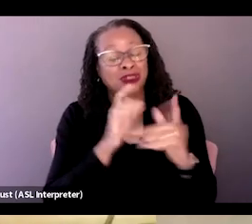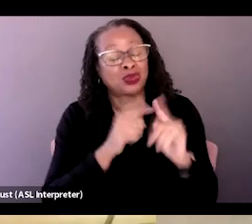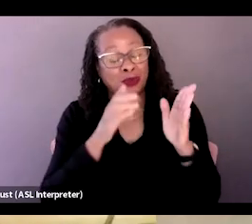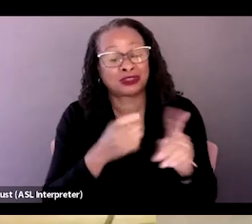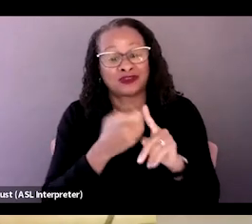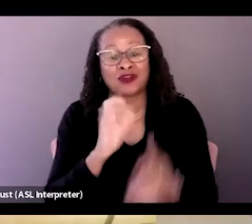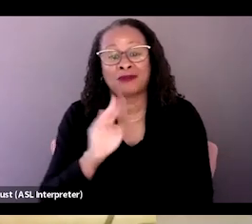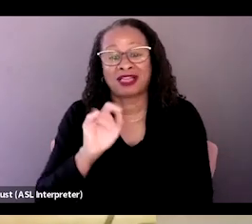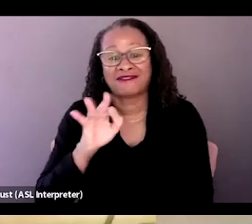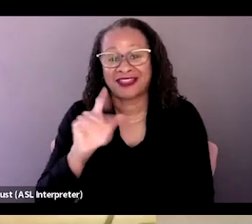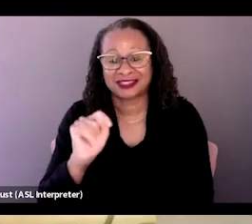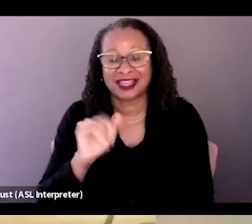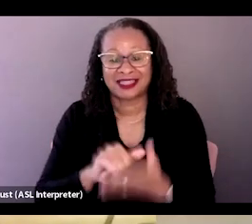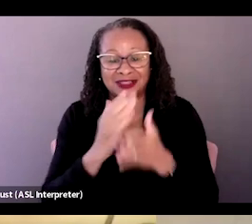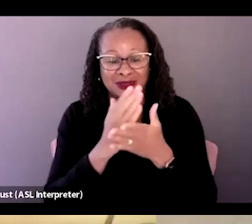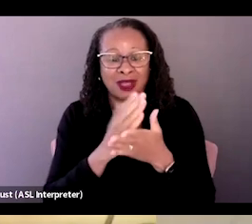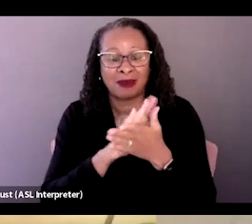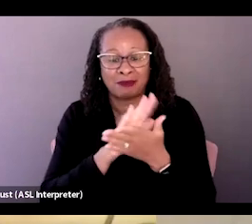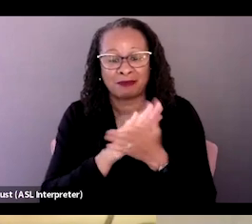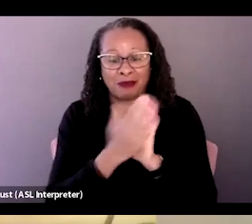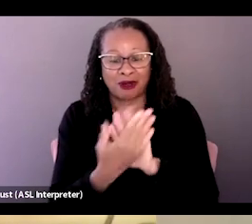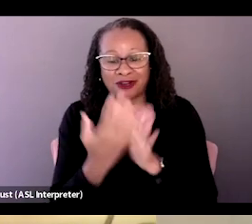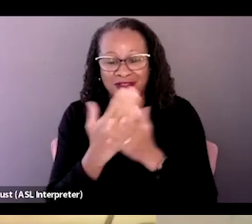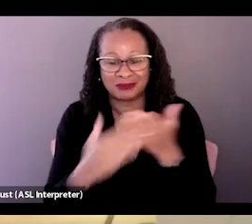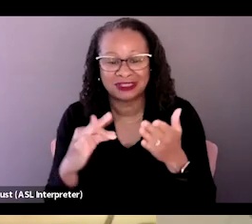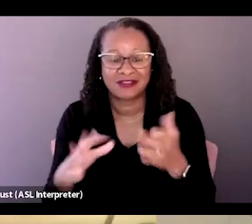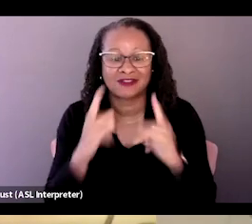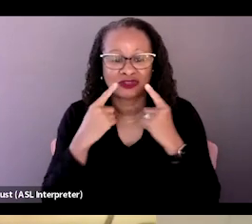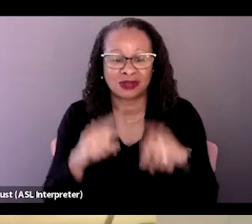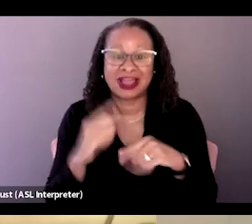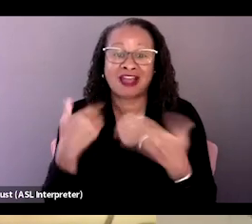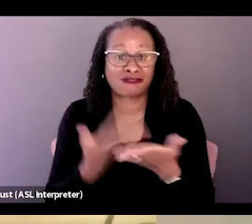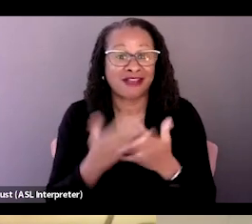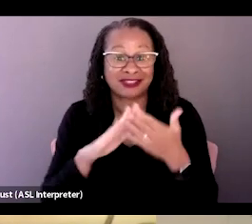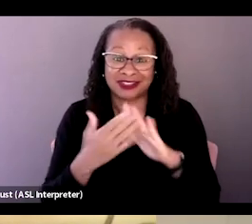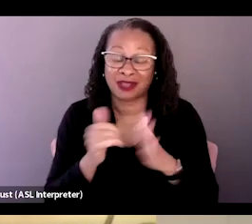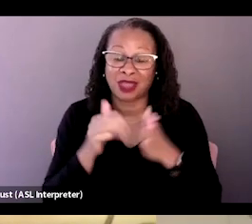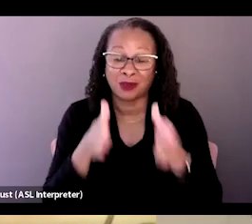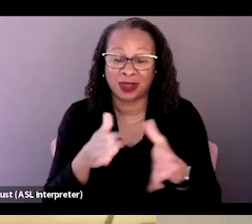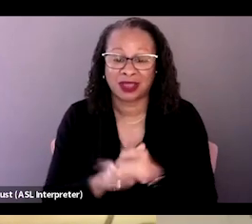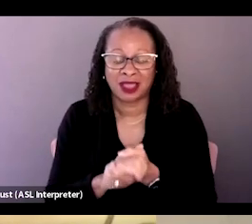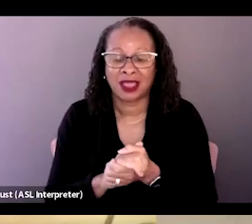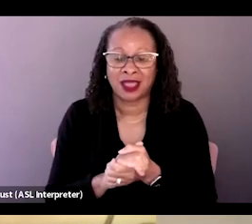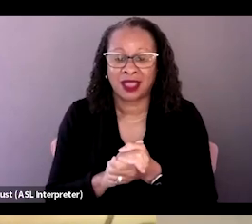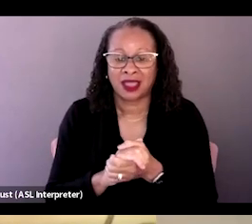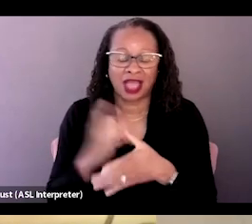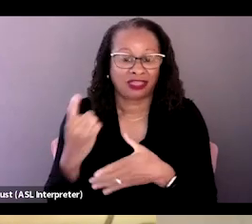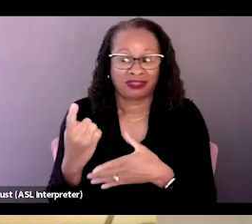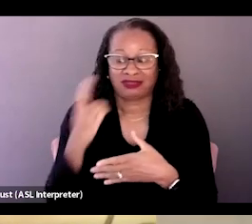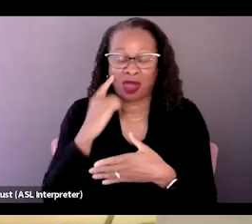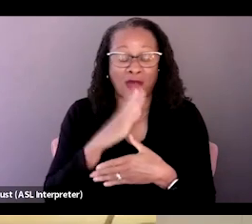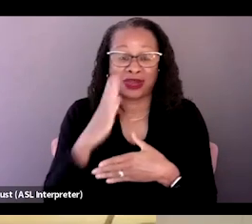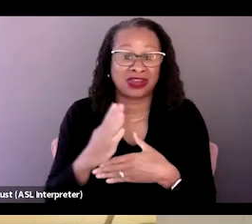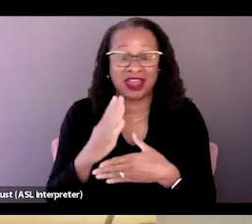peace agreement. And so that's how I arrived in the town. And actually, I always thought I would never make a film about the